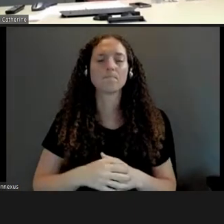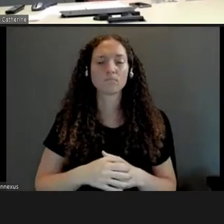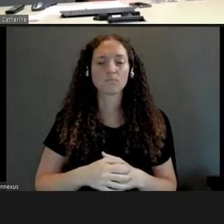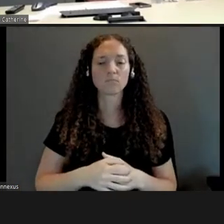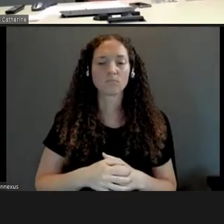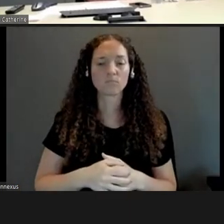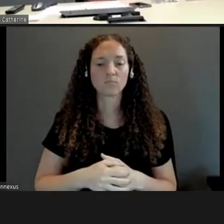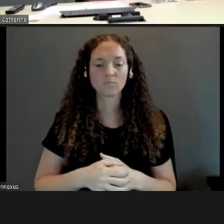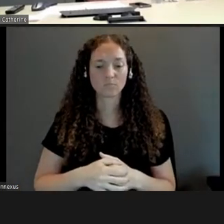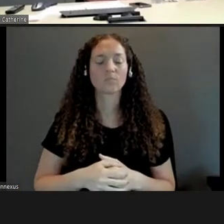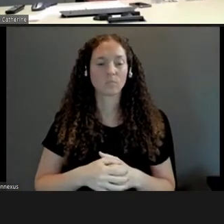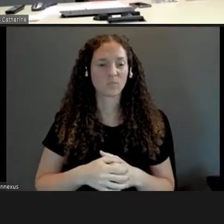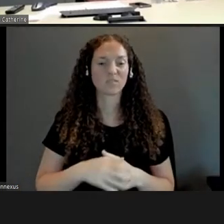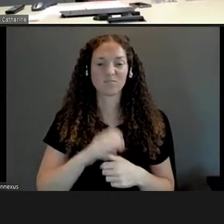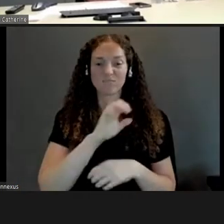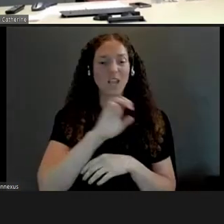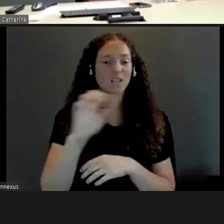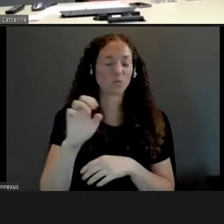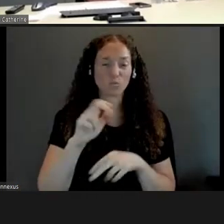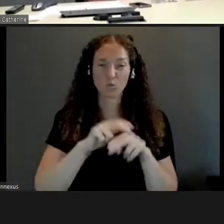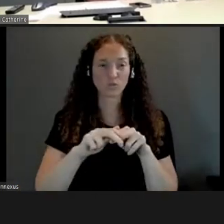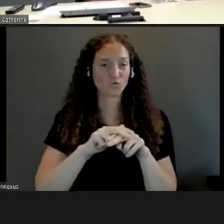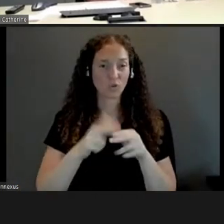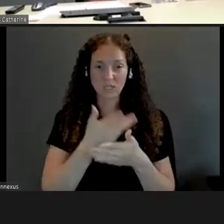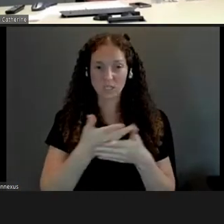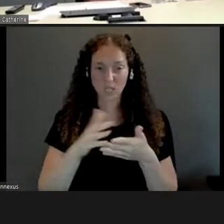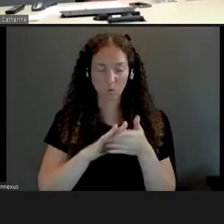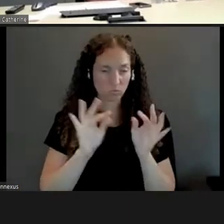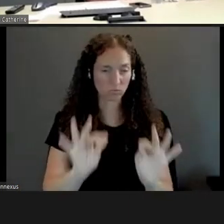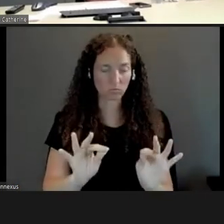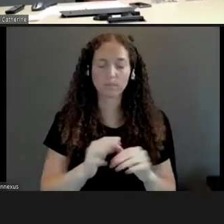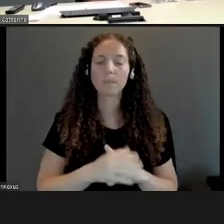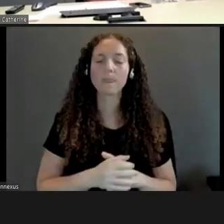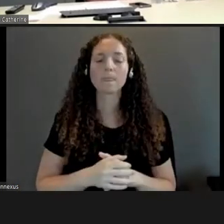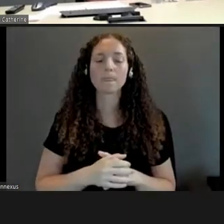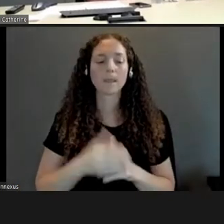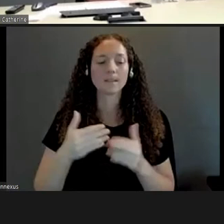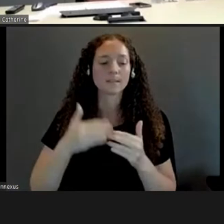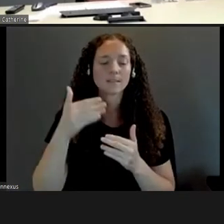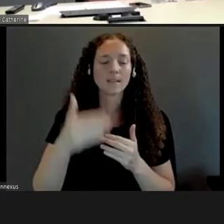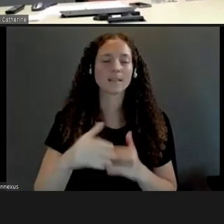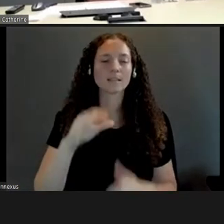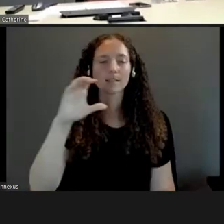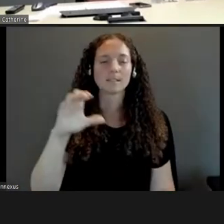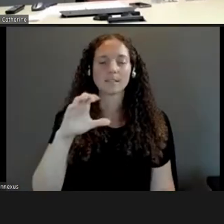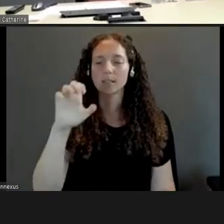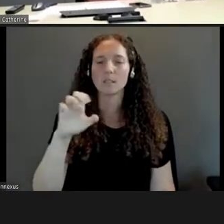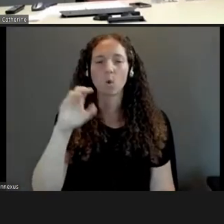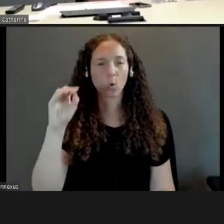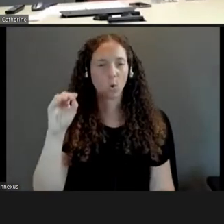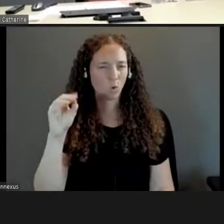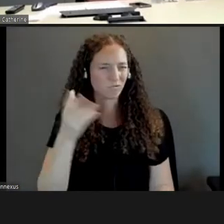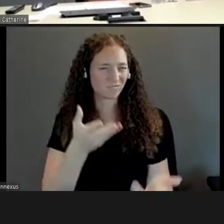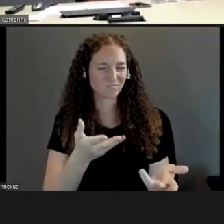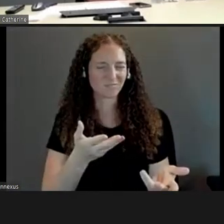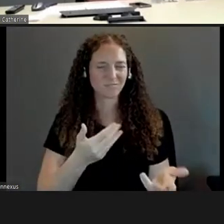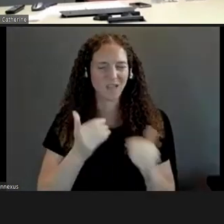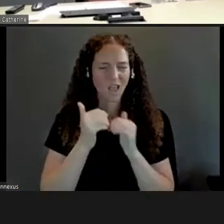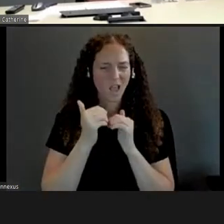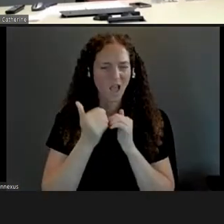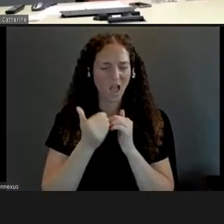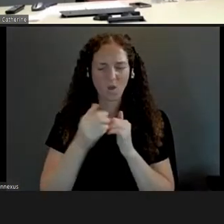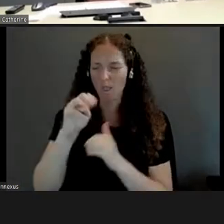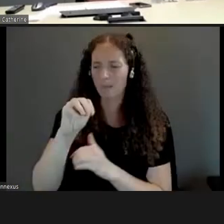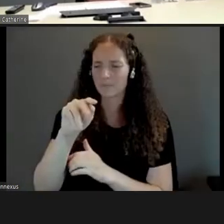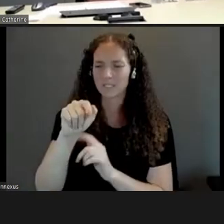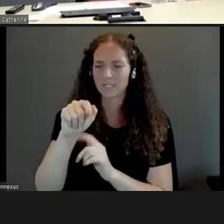Because of the express train schedule. As an ex-CEO, I find it unconscionable that the MTA continues to